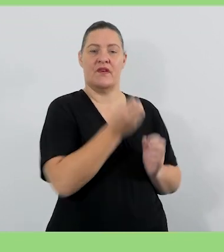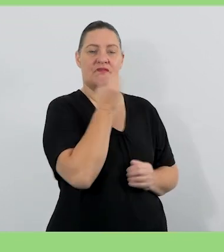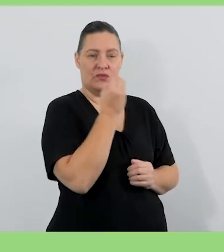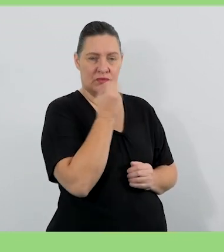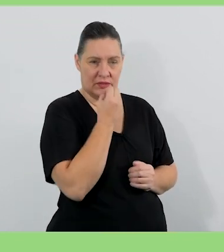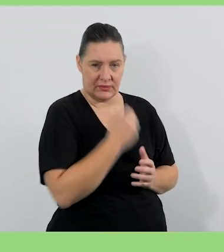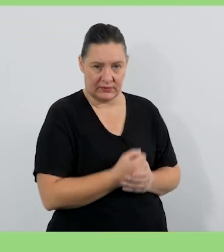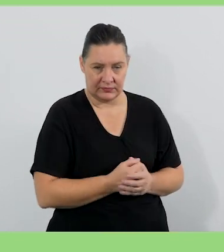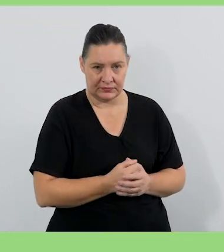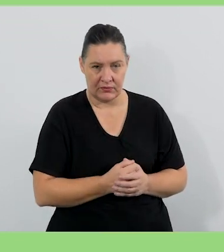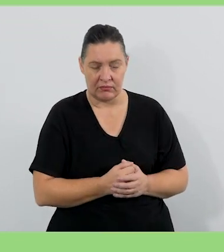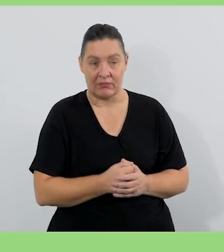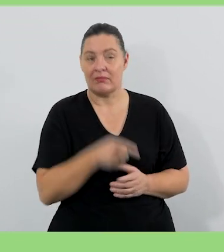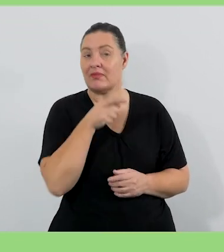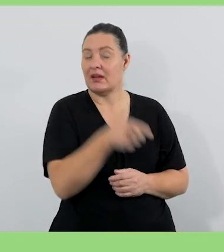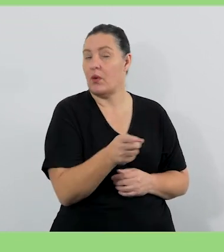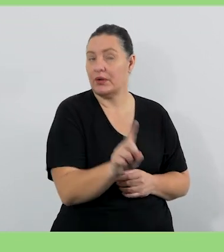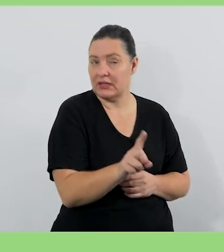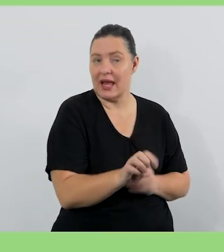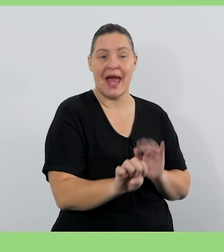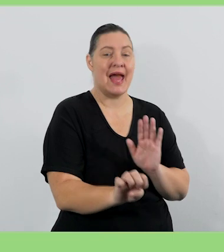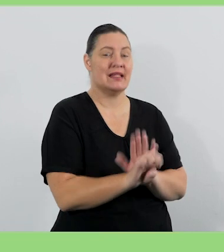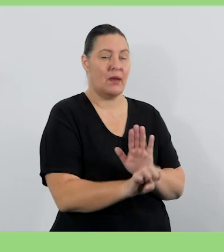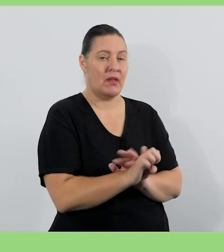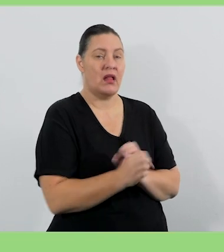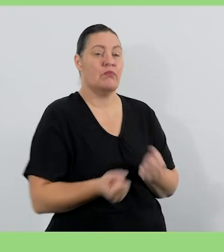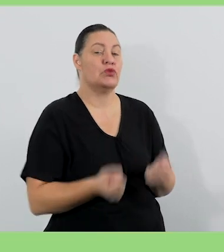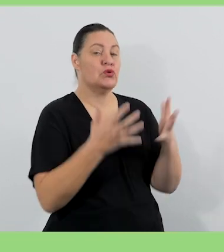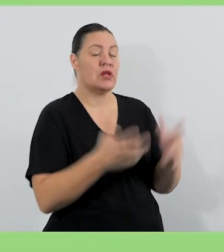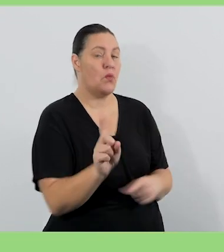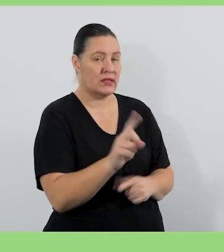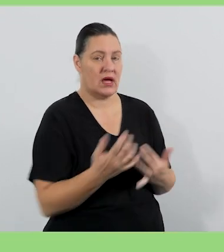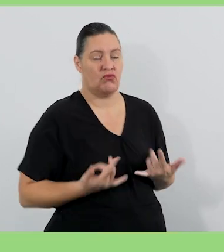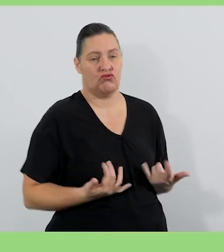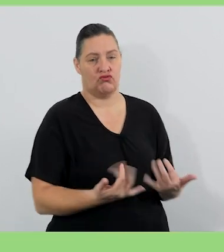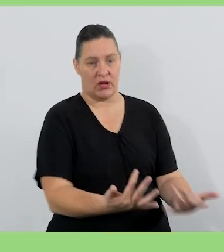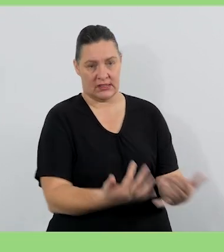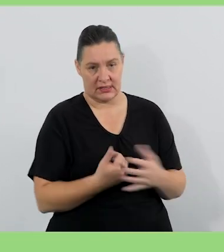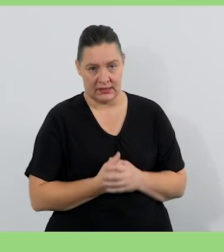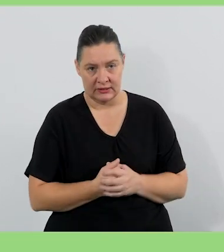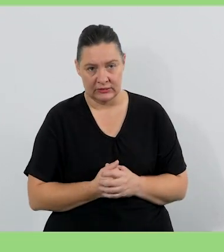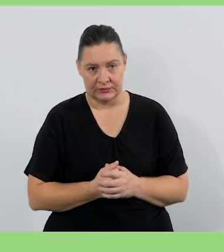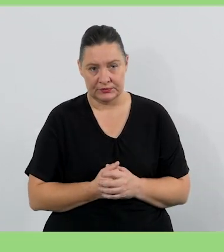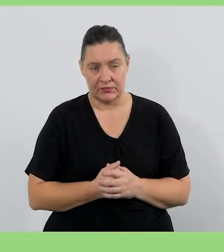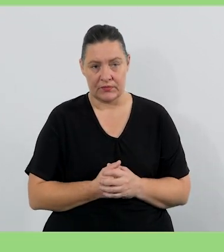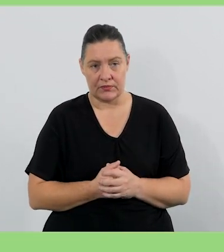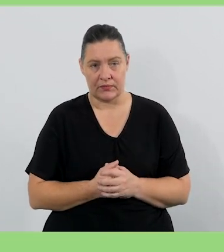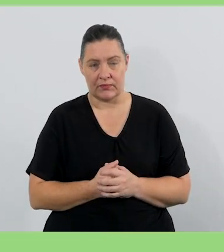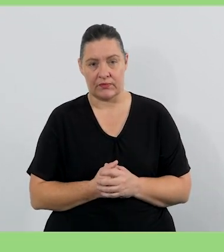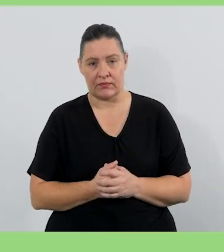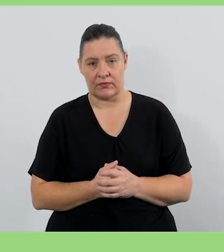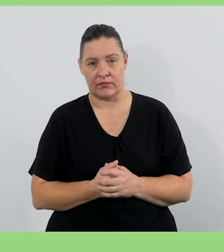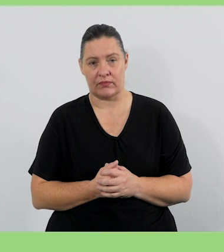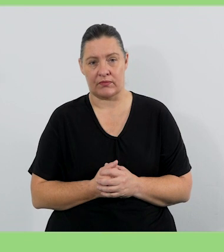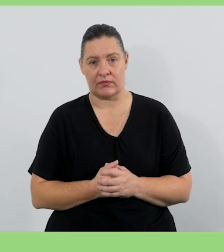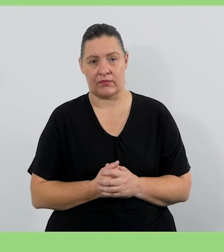ability to make their own food. In this instance, the example of a producer would be our grass over here.